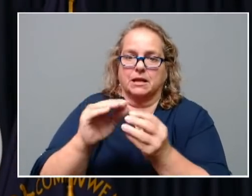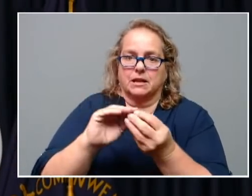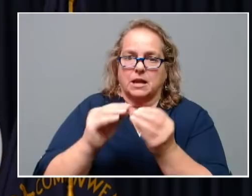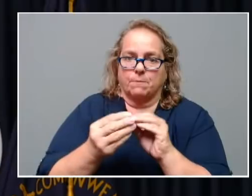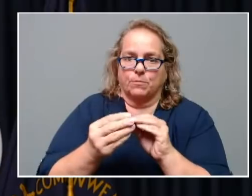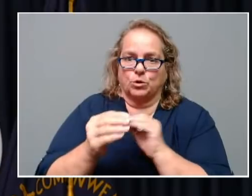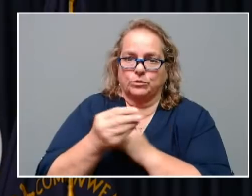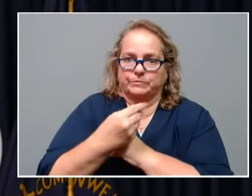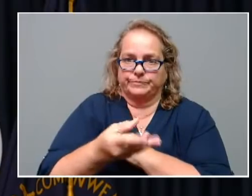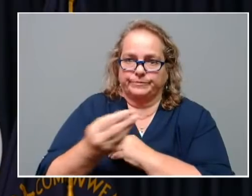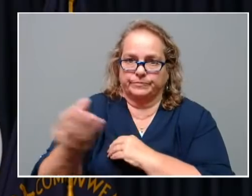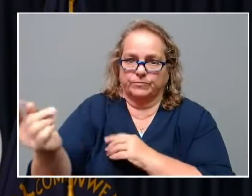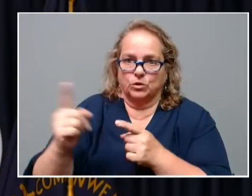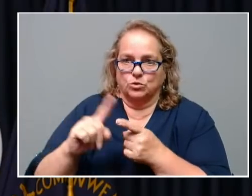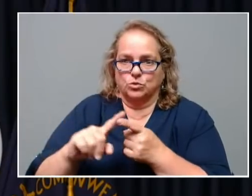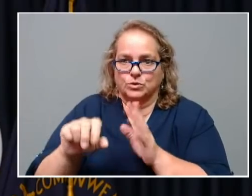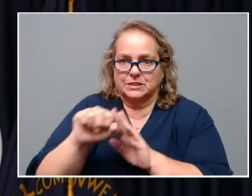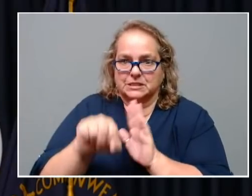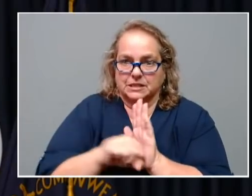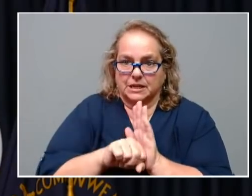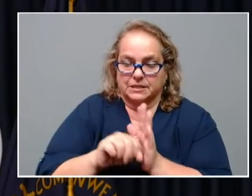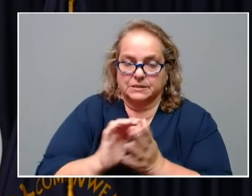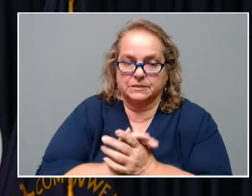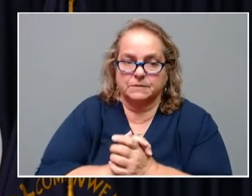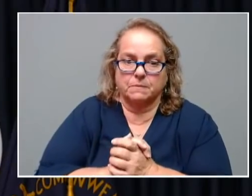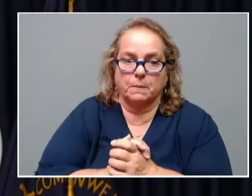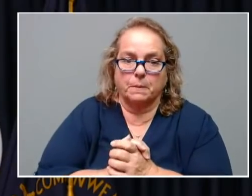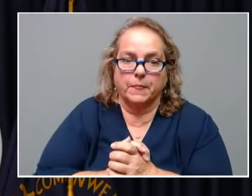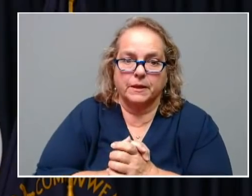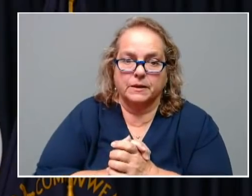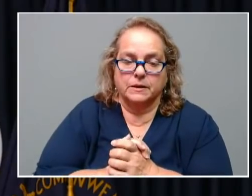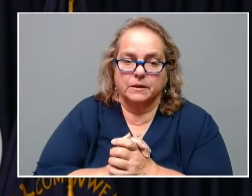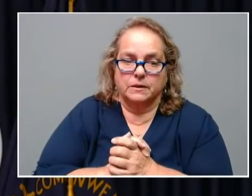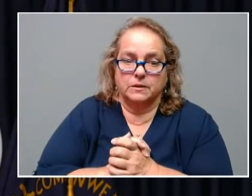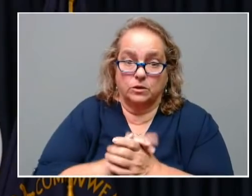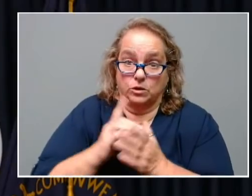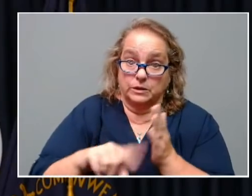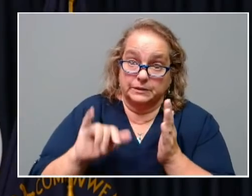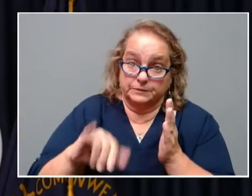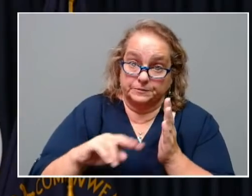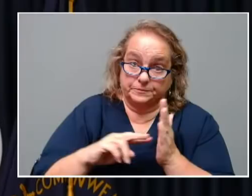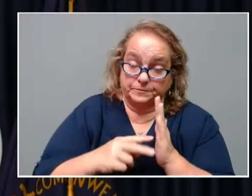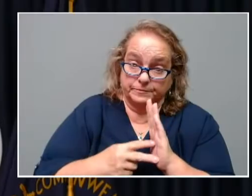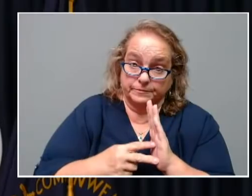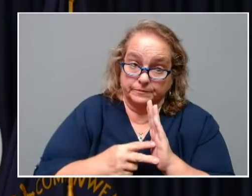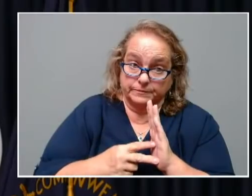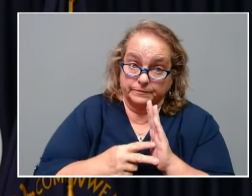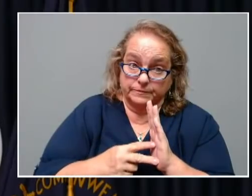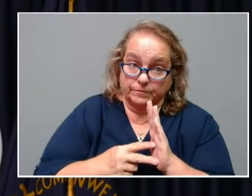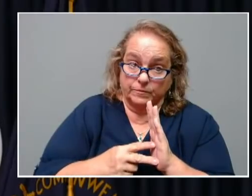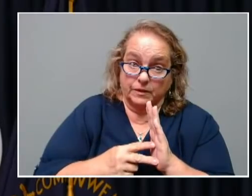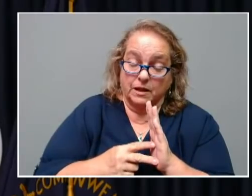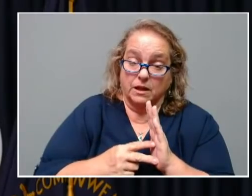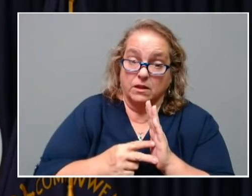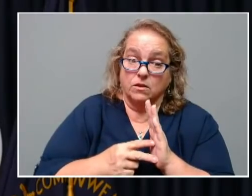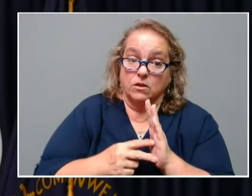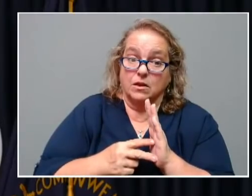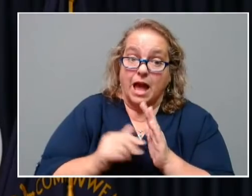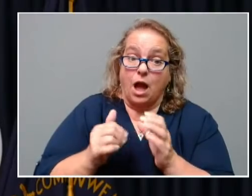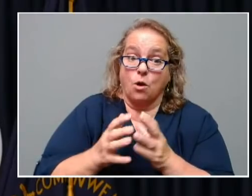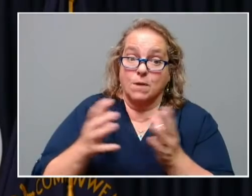line graph, and I'll talk about this in a second. What it means is the amount of treatments we are